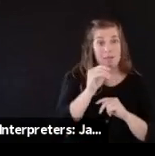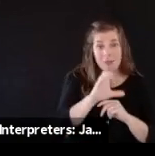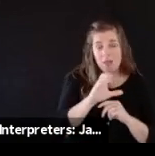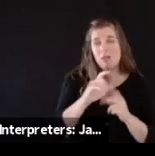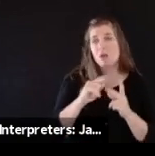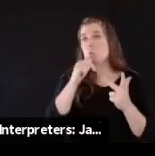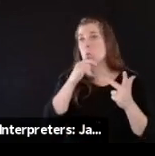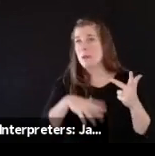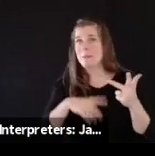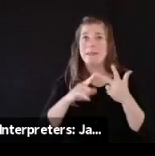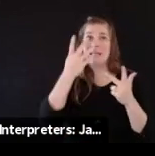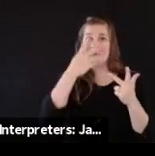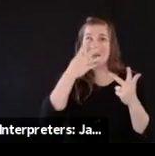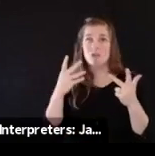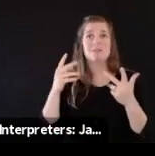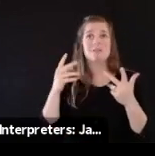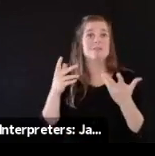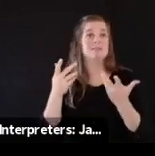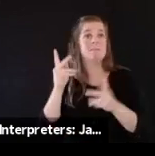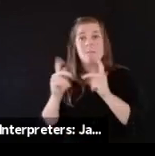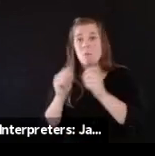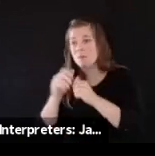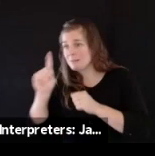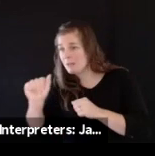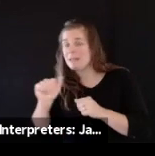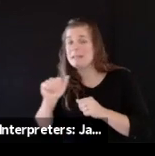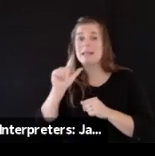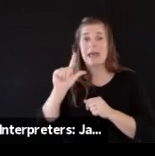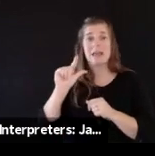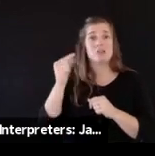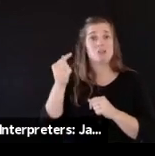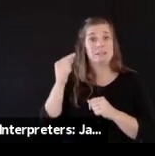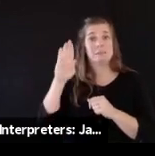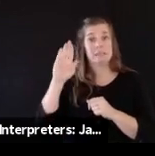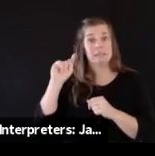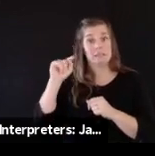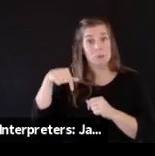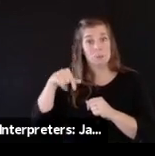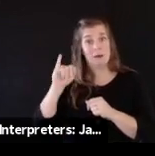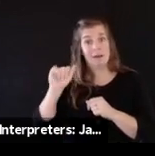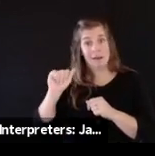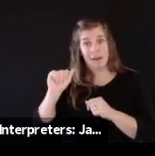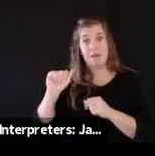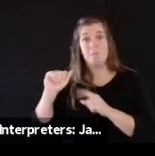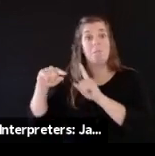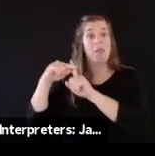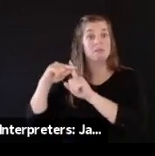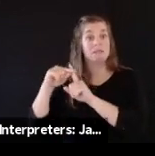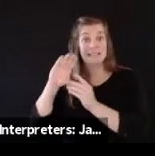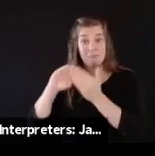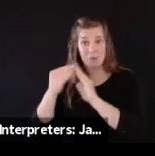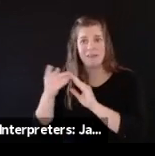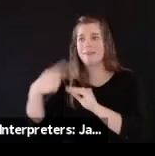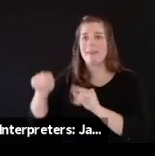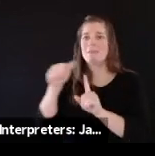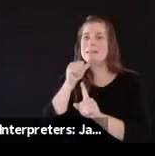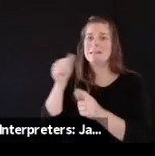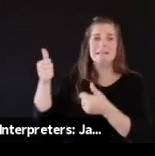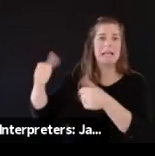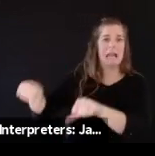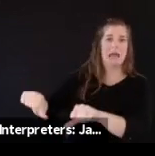with disabilities, youth, and the LGBTQIA+ community have been denied equal voice and access to